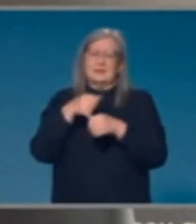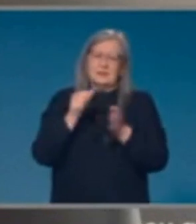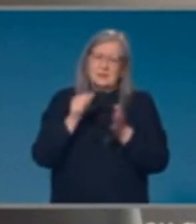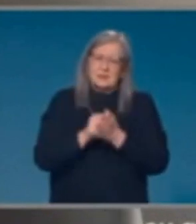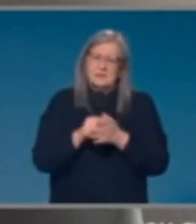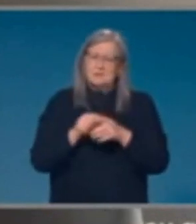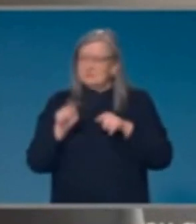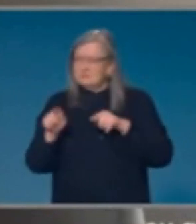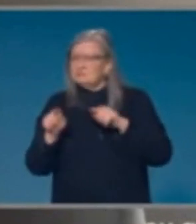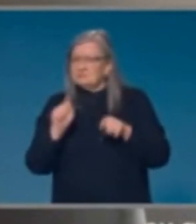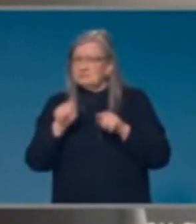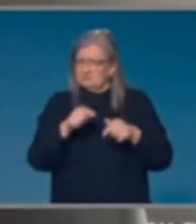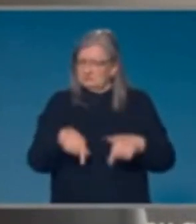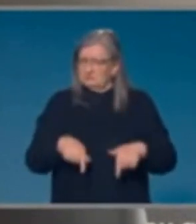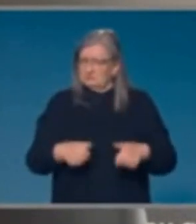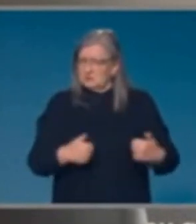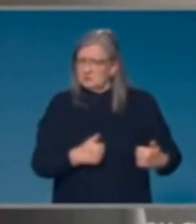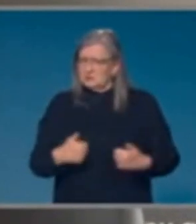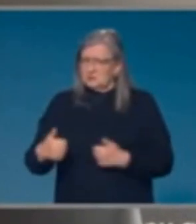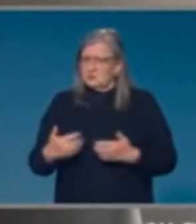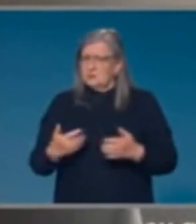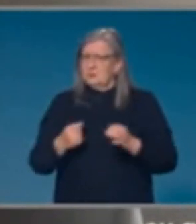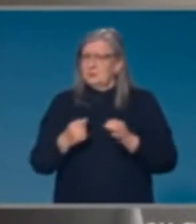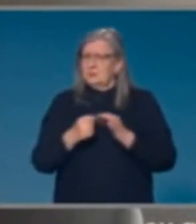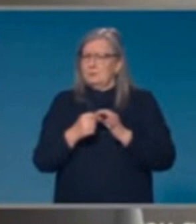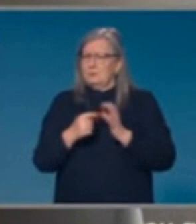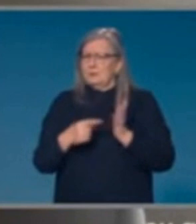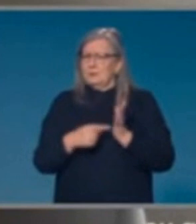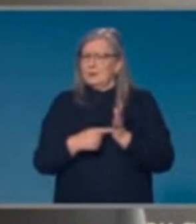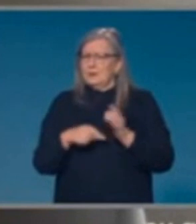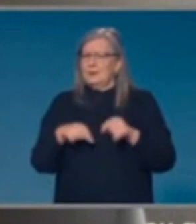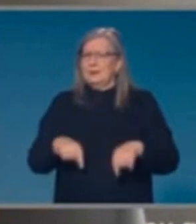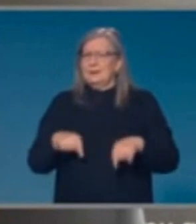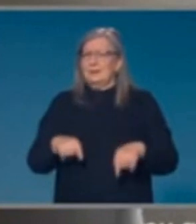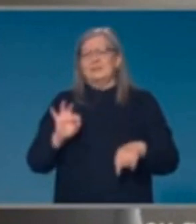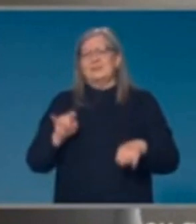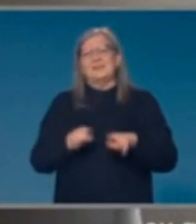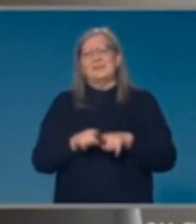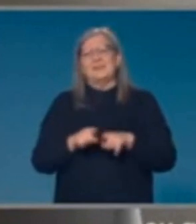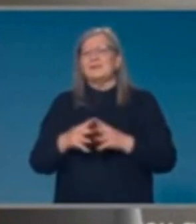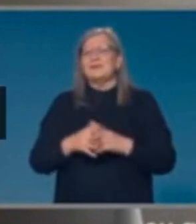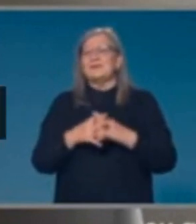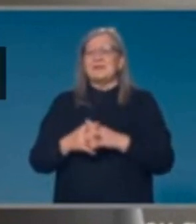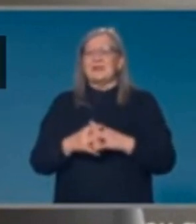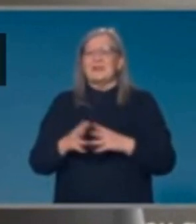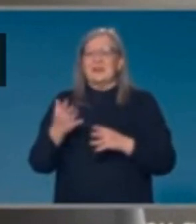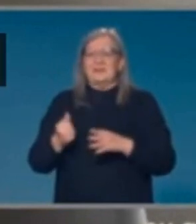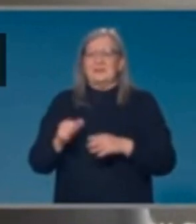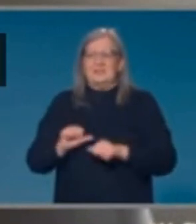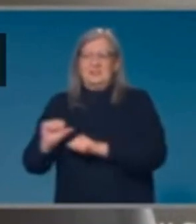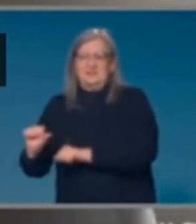the fact that there's not the political divide here that has characterised some of the rollout in